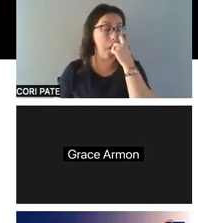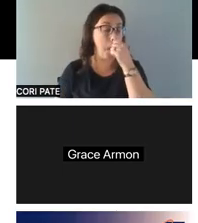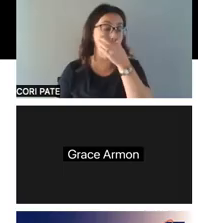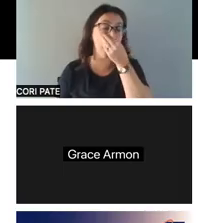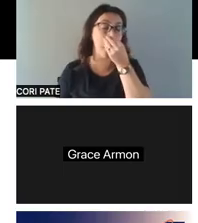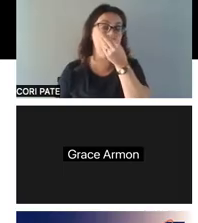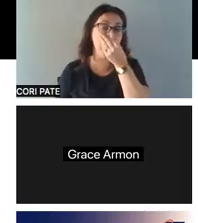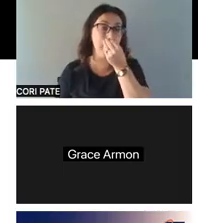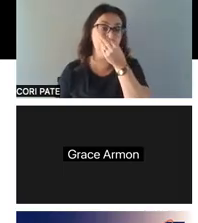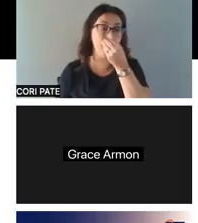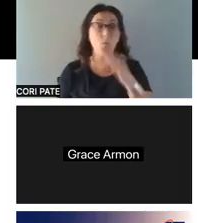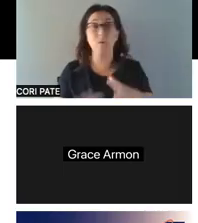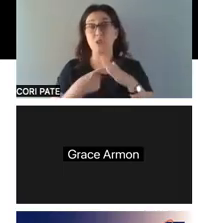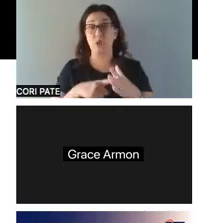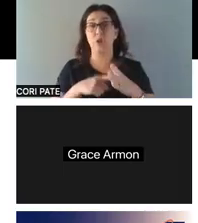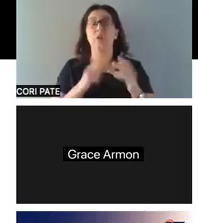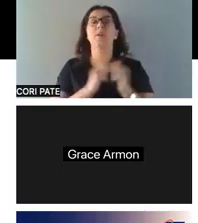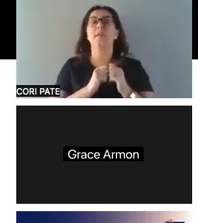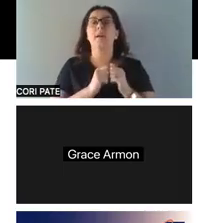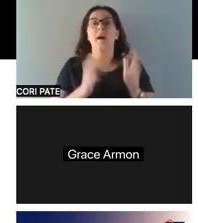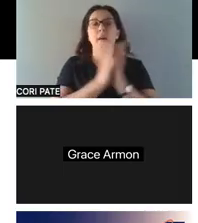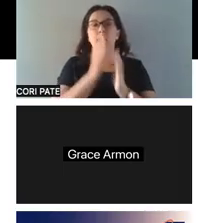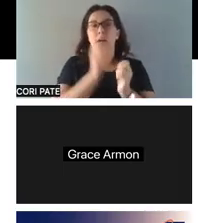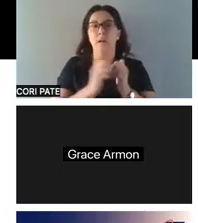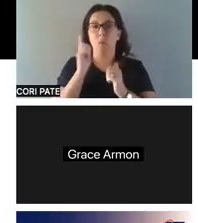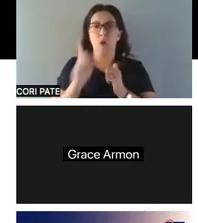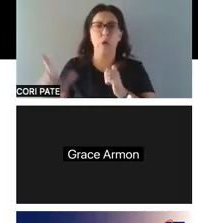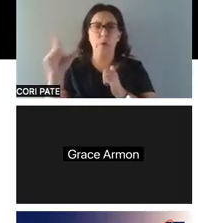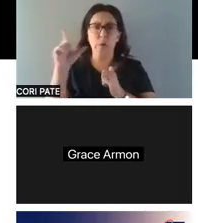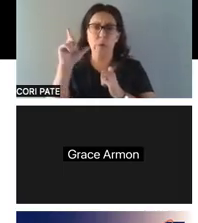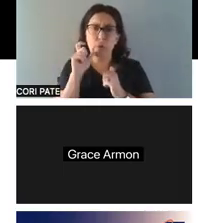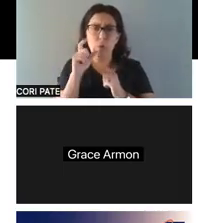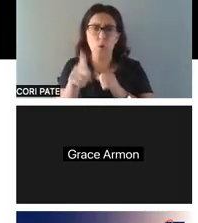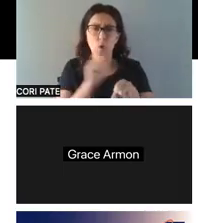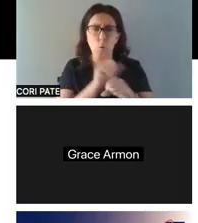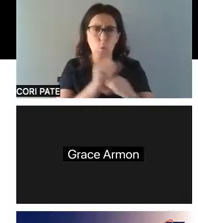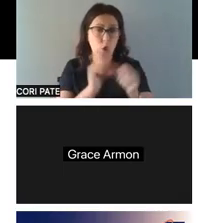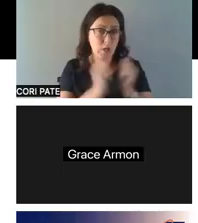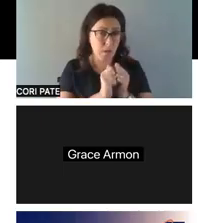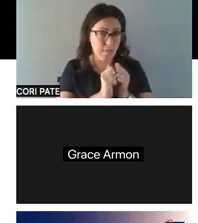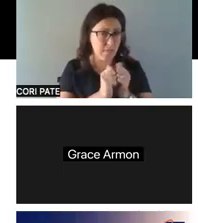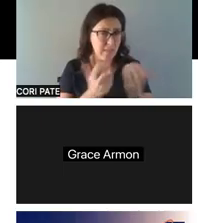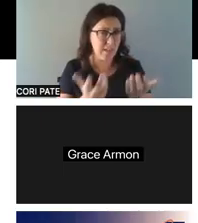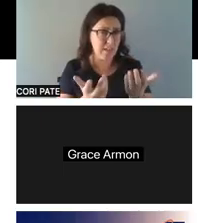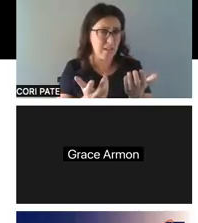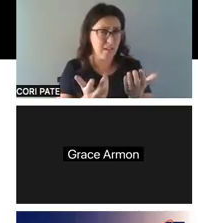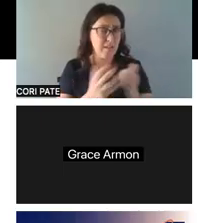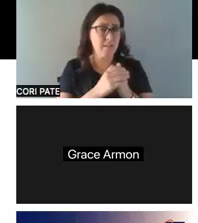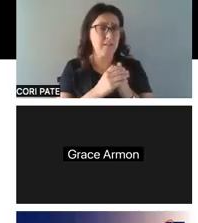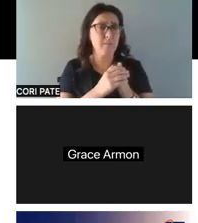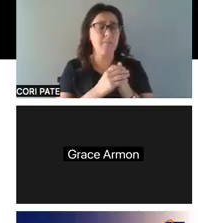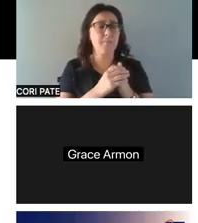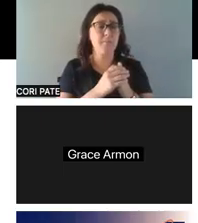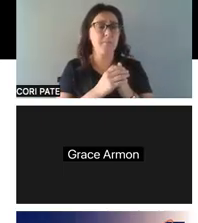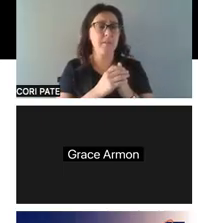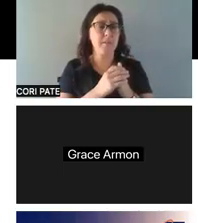from just a question of asking everyone who you're working with as a parent. So we wanted to clarify that we